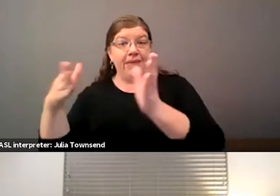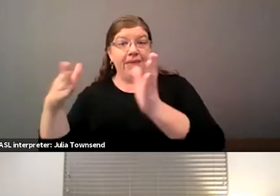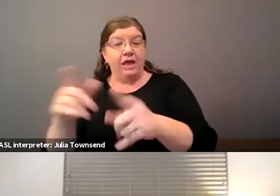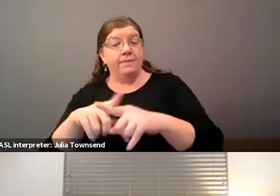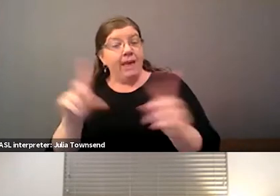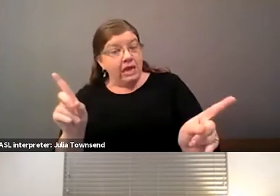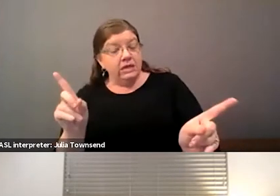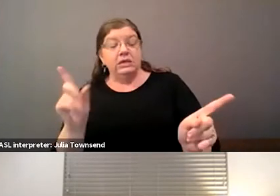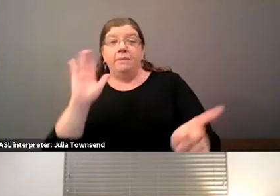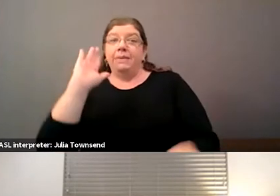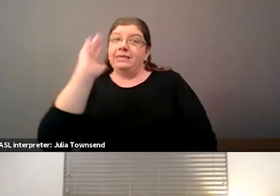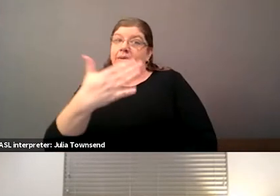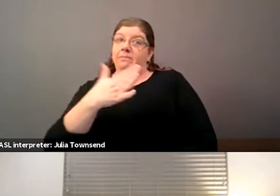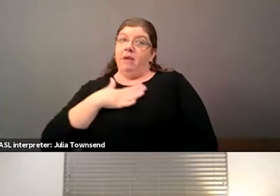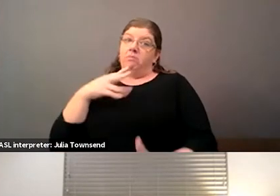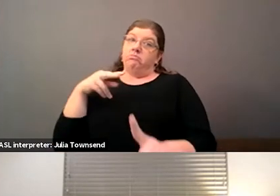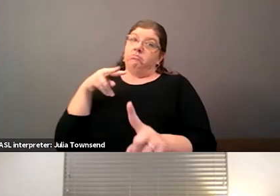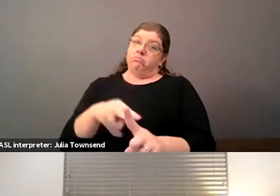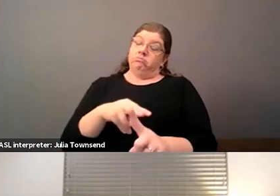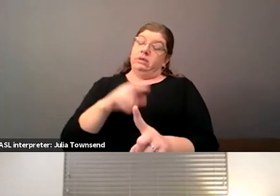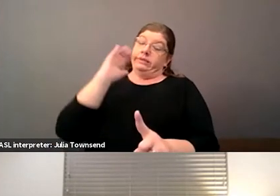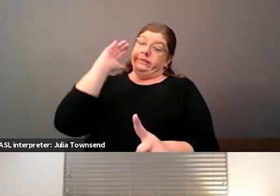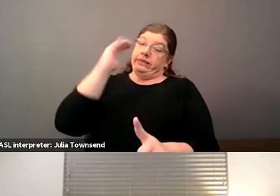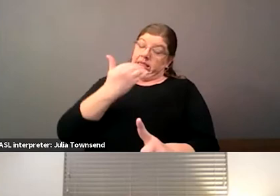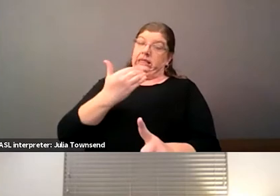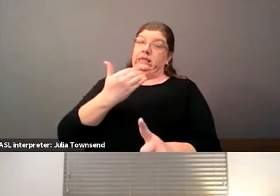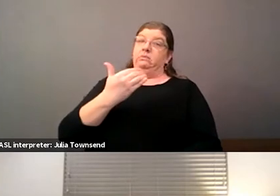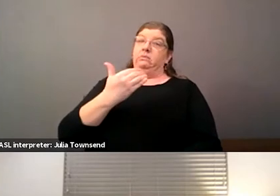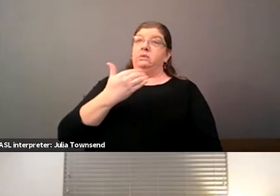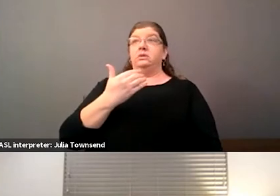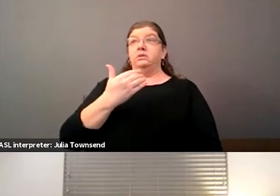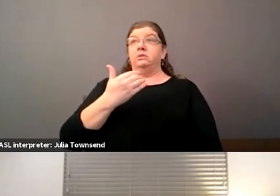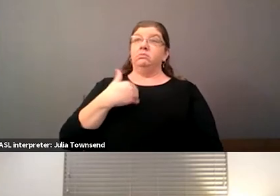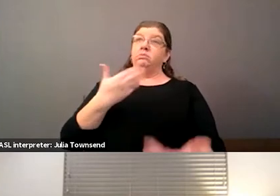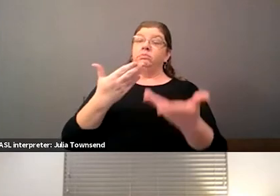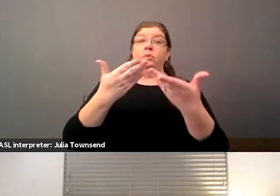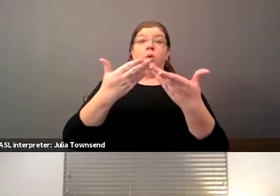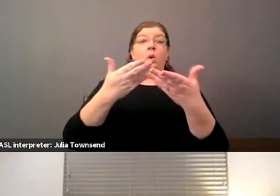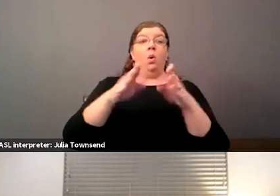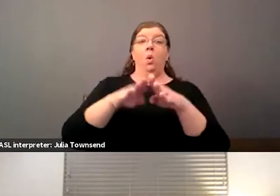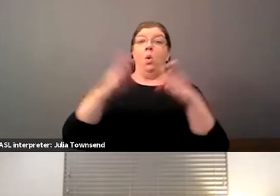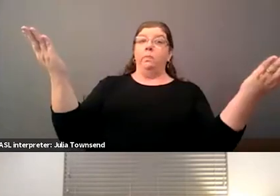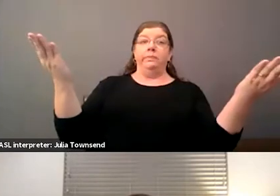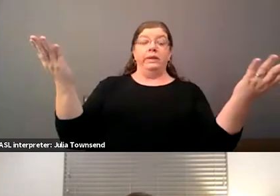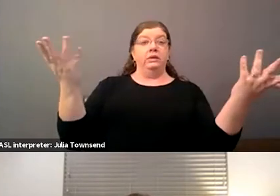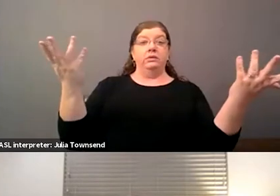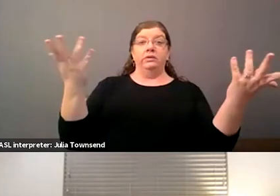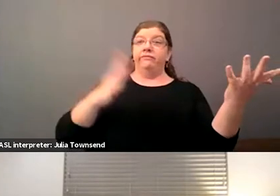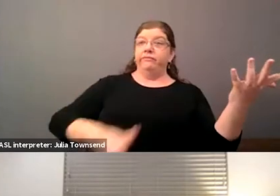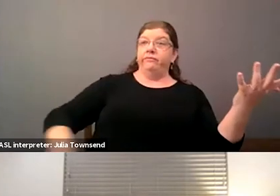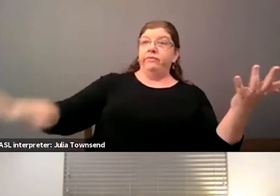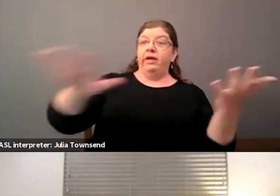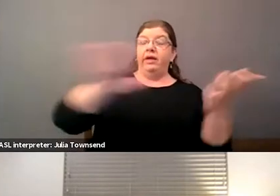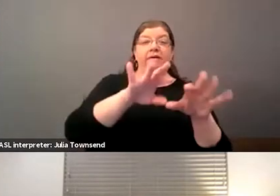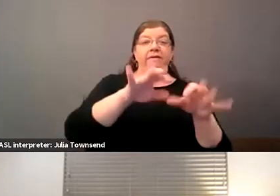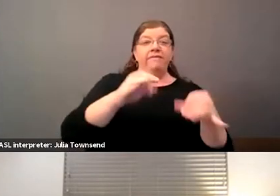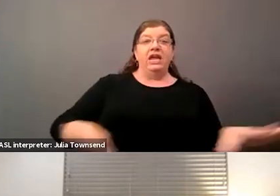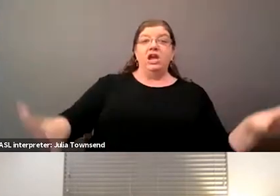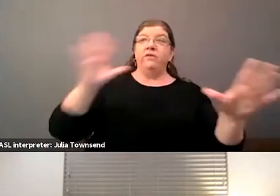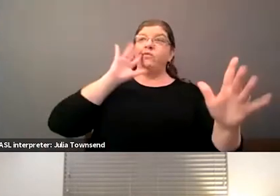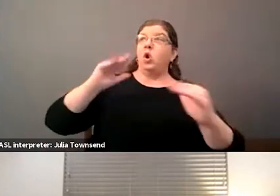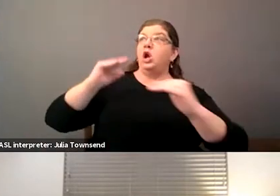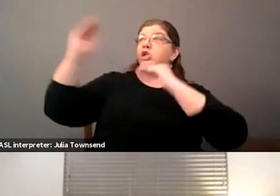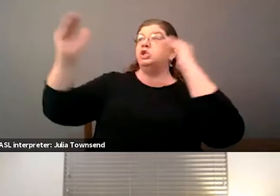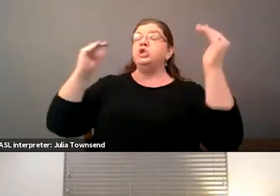what it seems to me is this is you know an open field for adults to